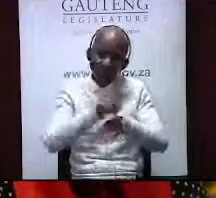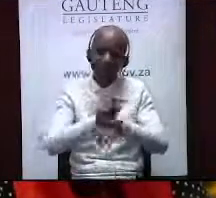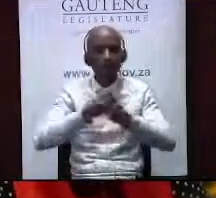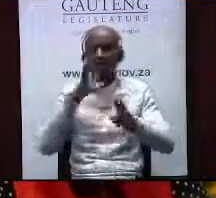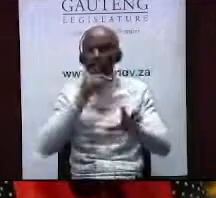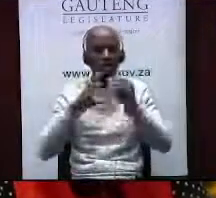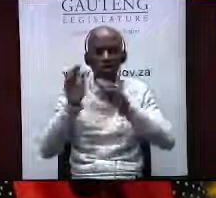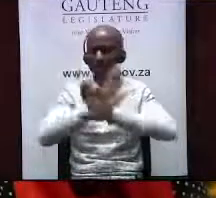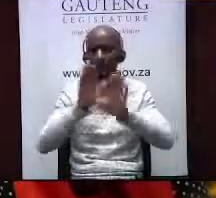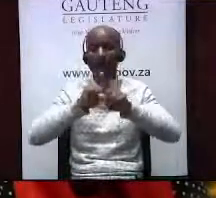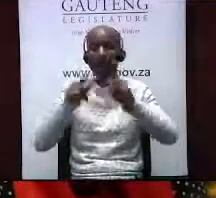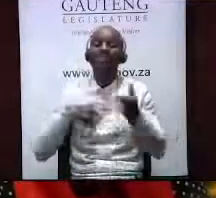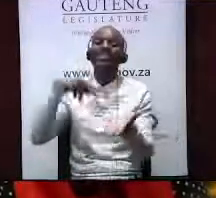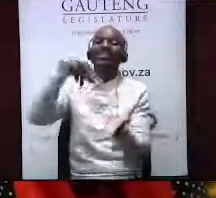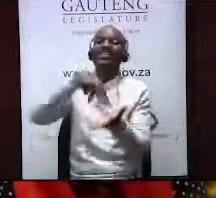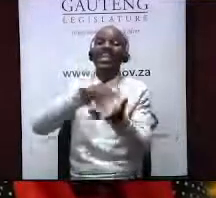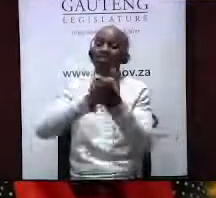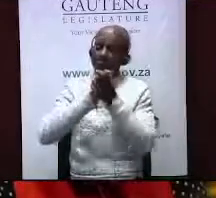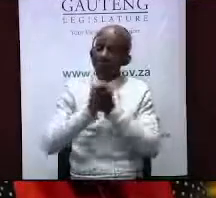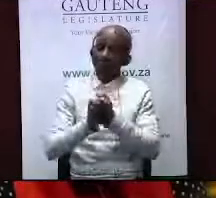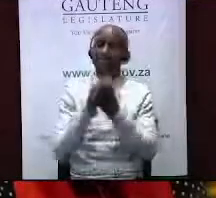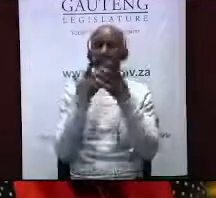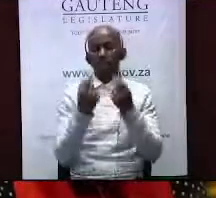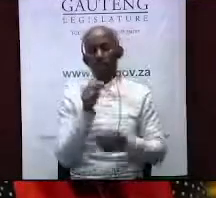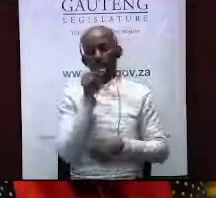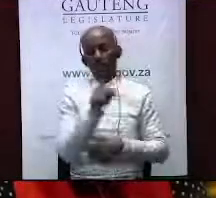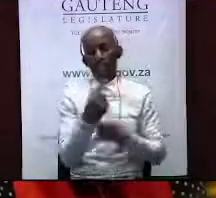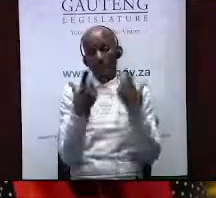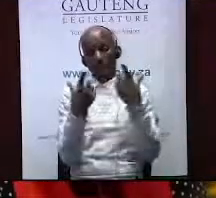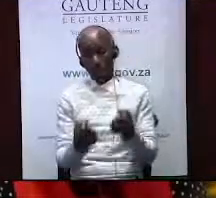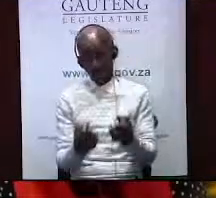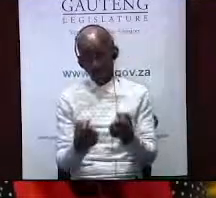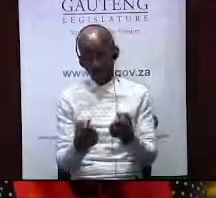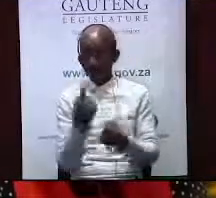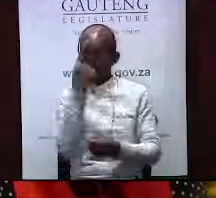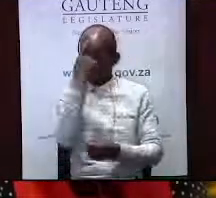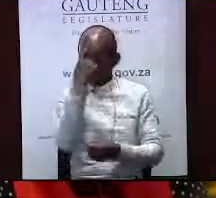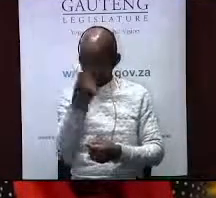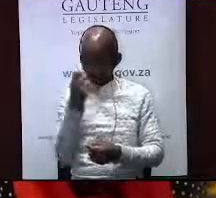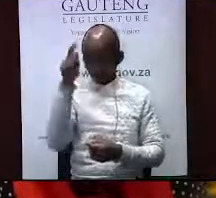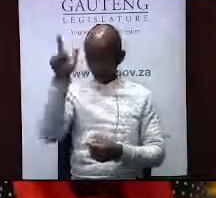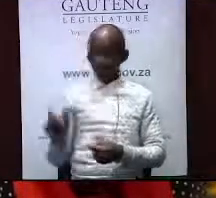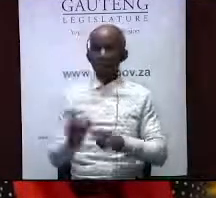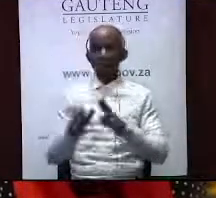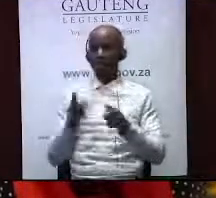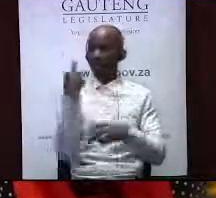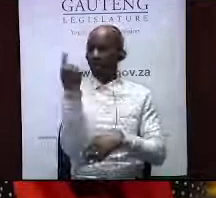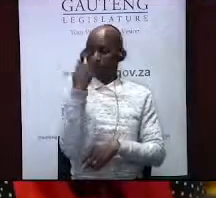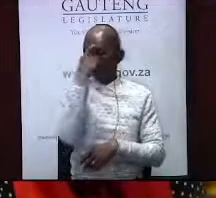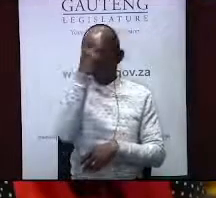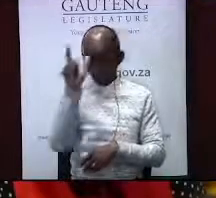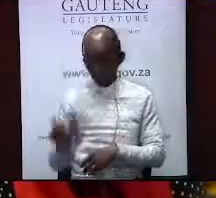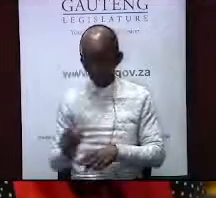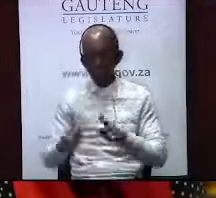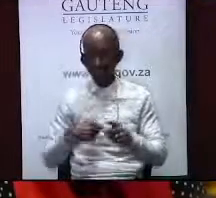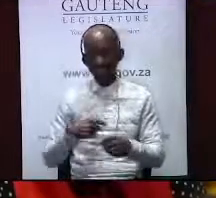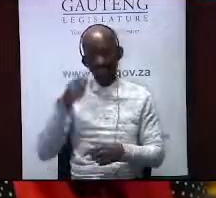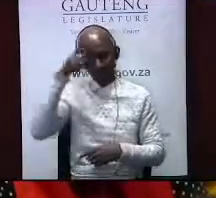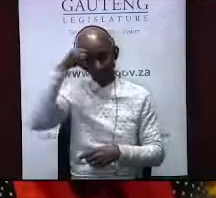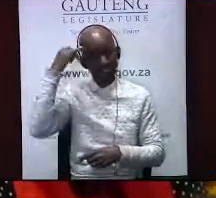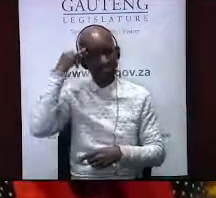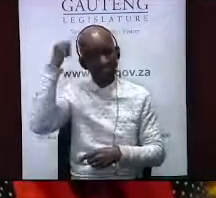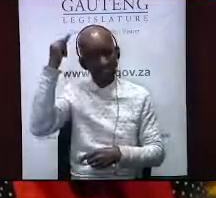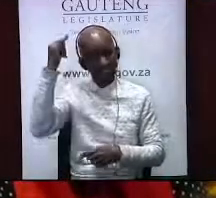talkers, but let us stand together and do this. Do this as a believer. Not only believers, but bring our brilliant